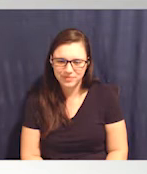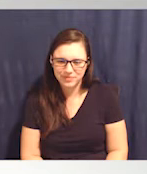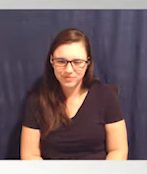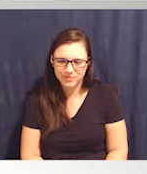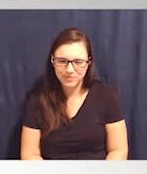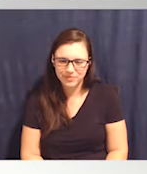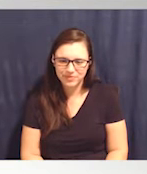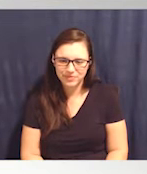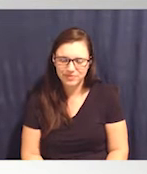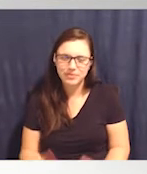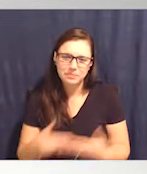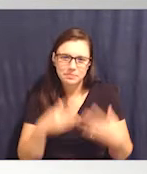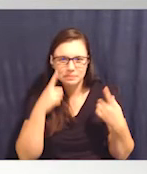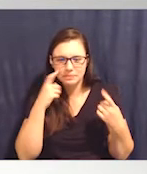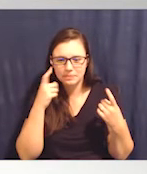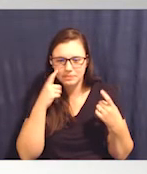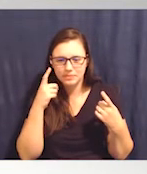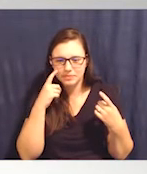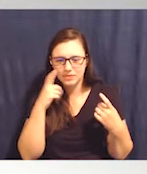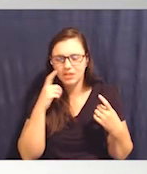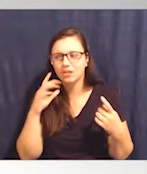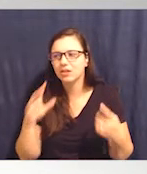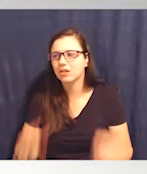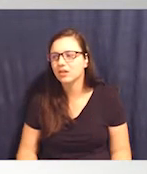Oh no, he's awake.